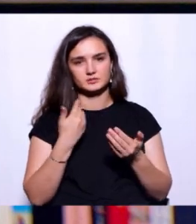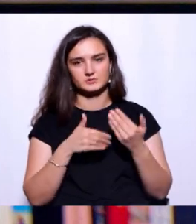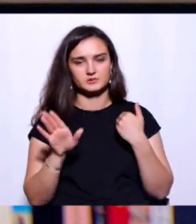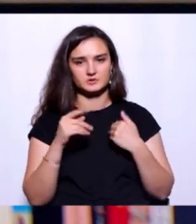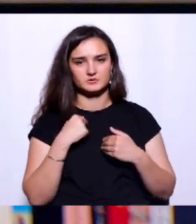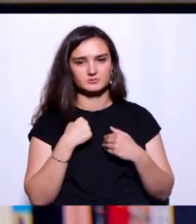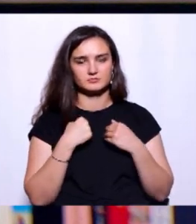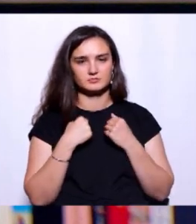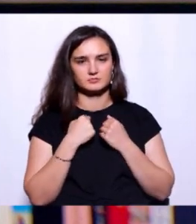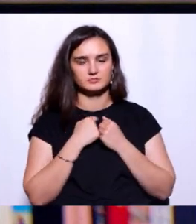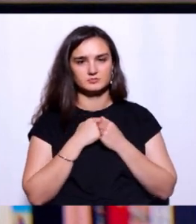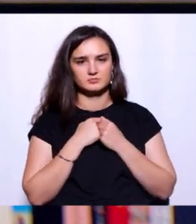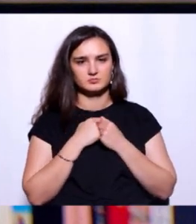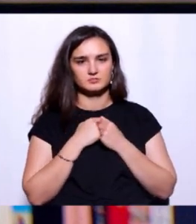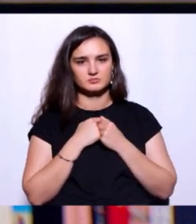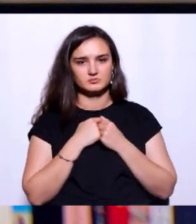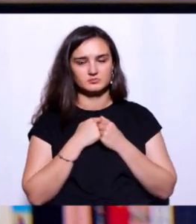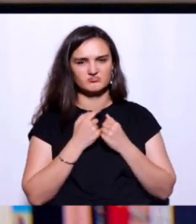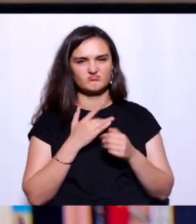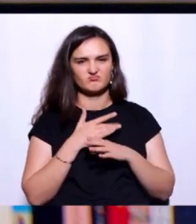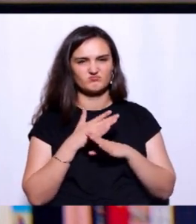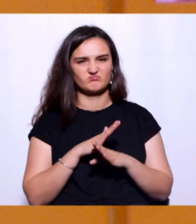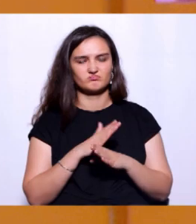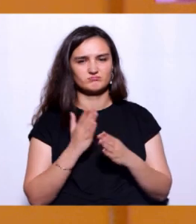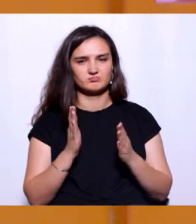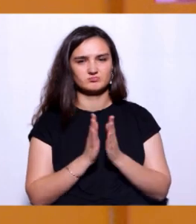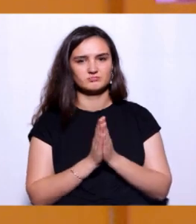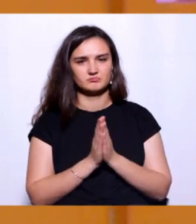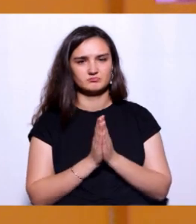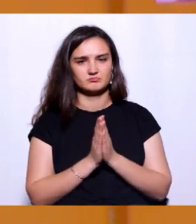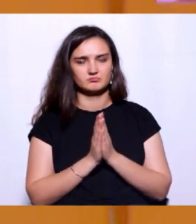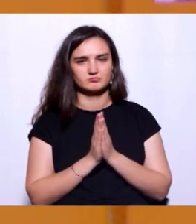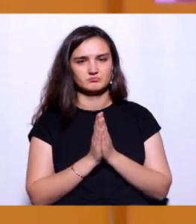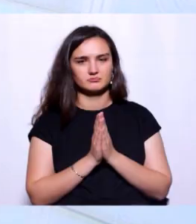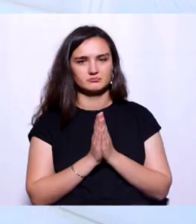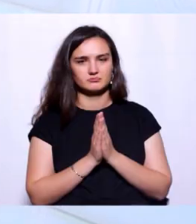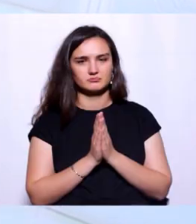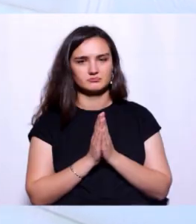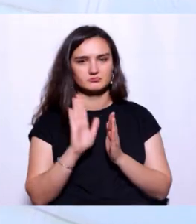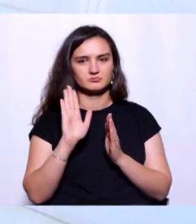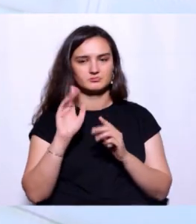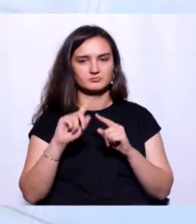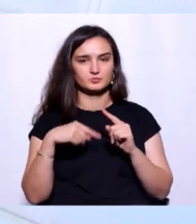of course. That's disappointing. Oh. Okay.